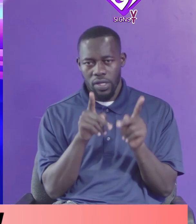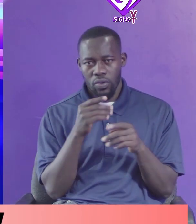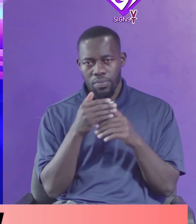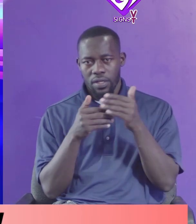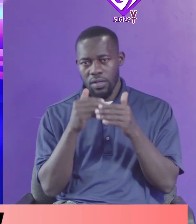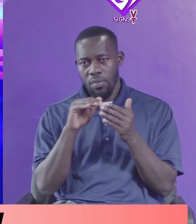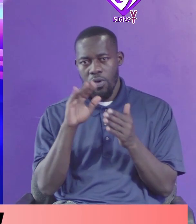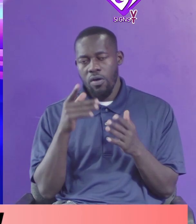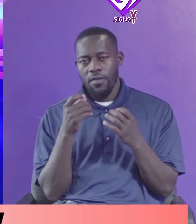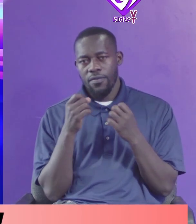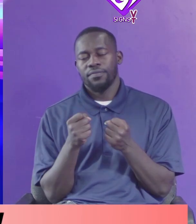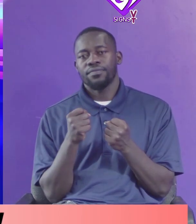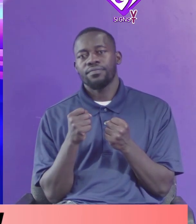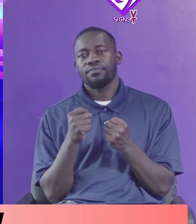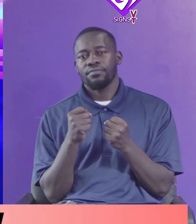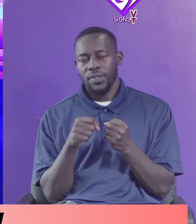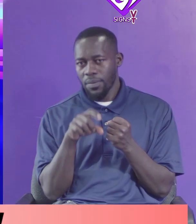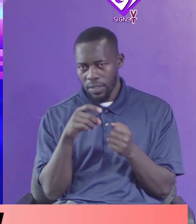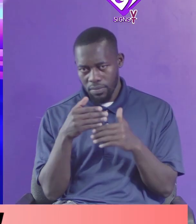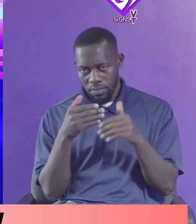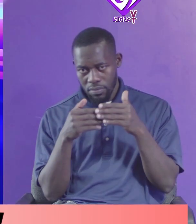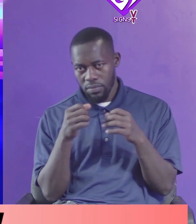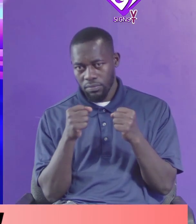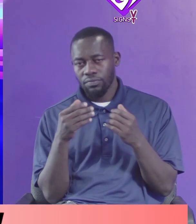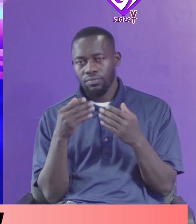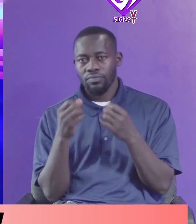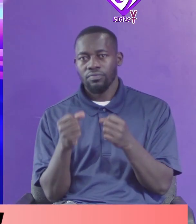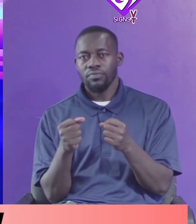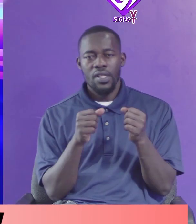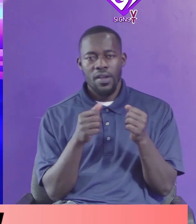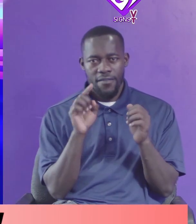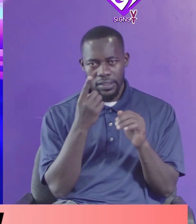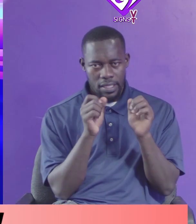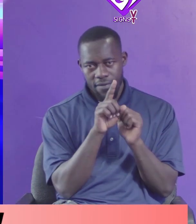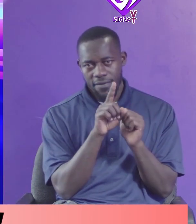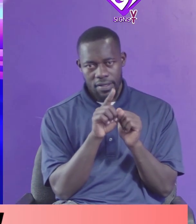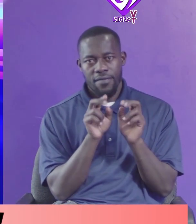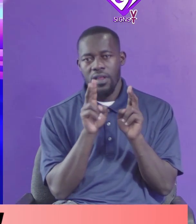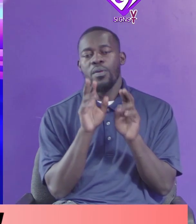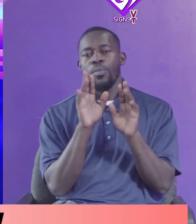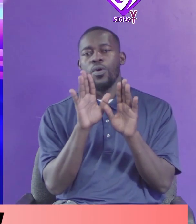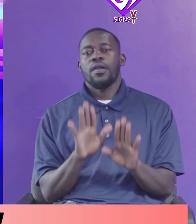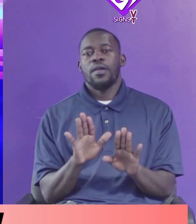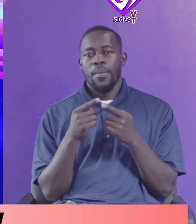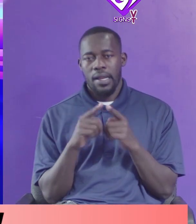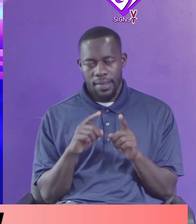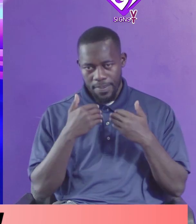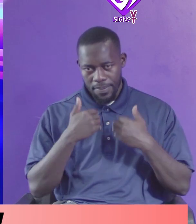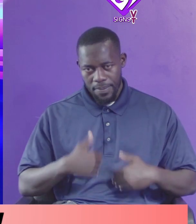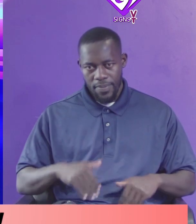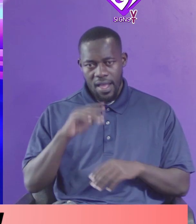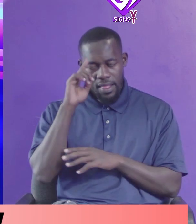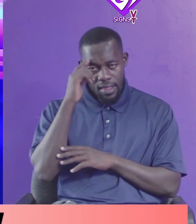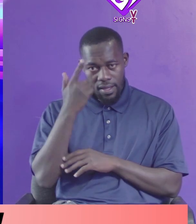figure out. It kind of feels at times he's trying to figure out his starting 11. Right. But I think he needs to kind of